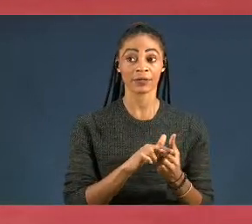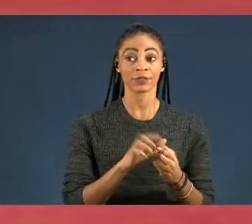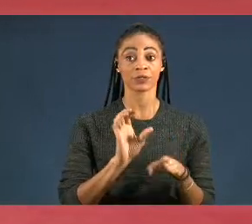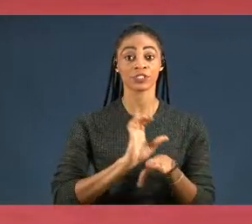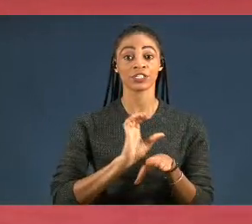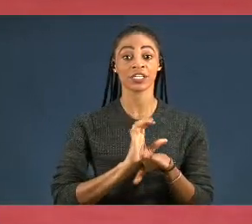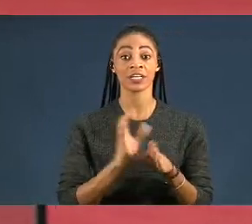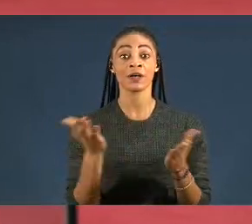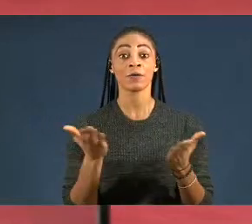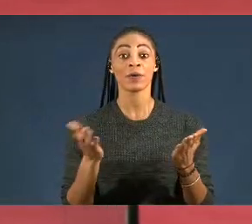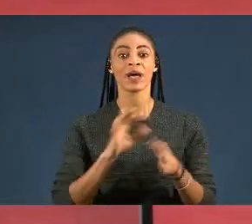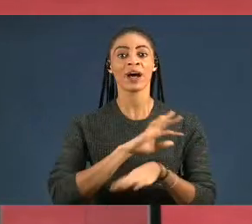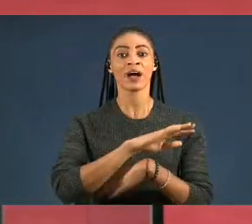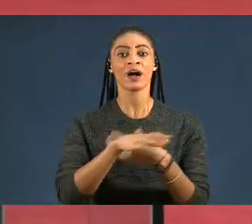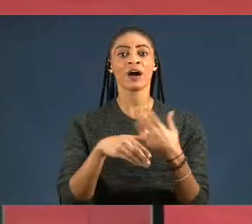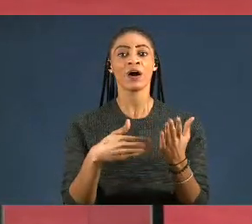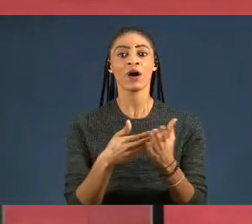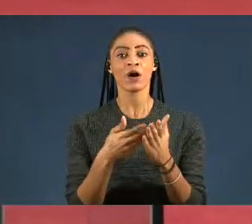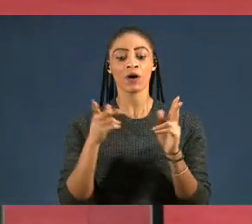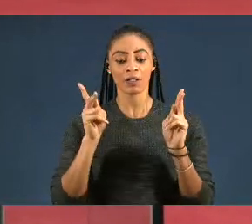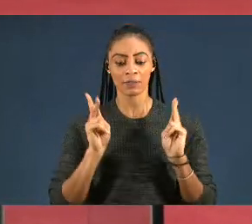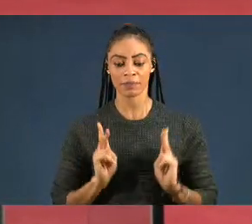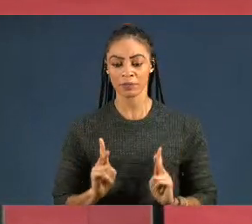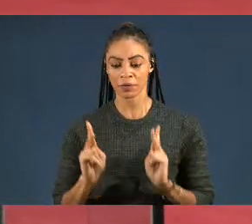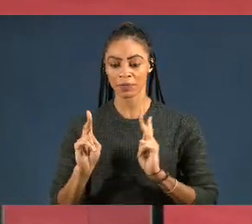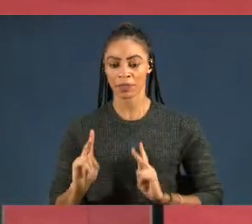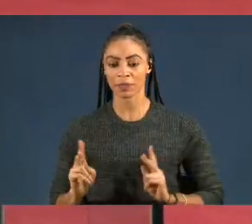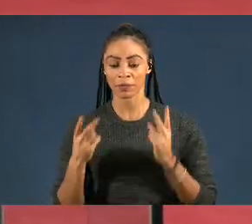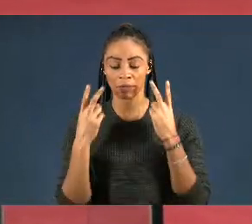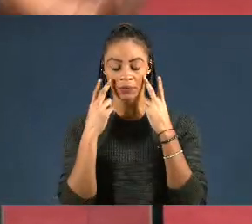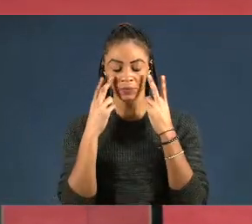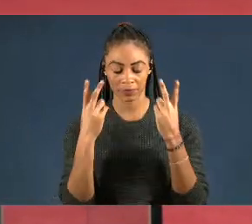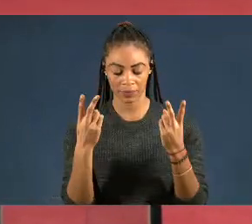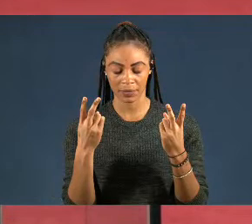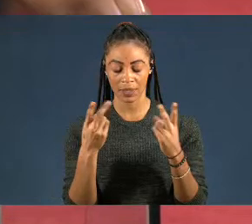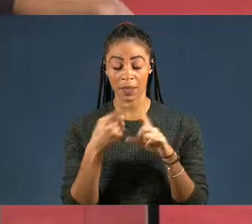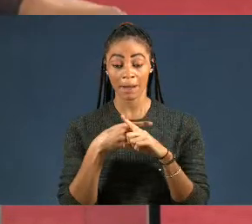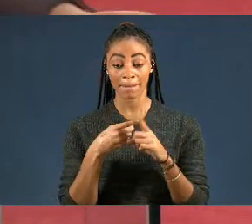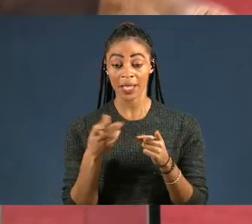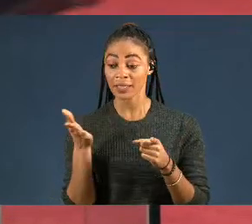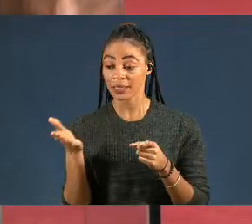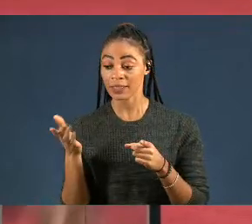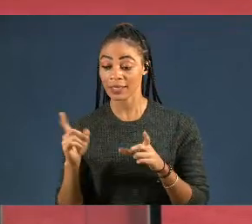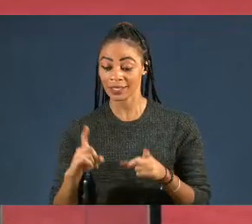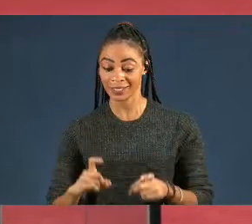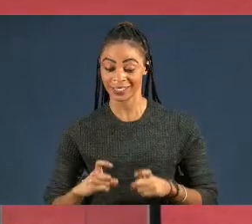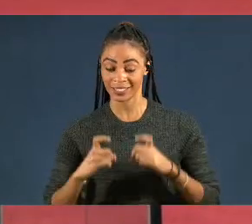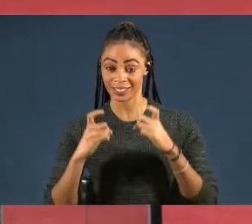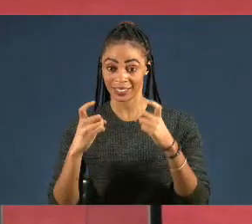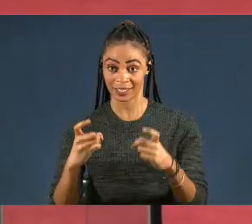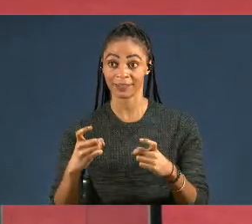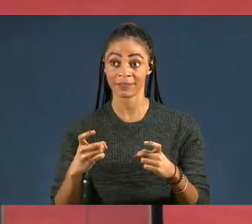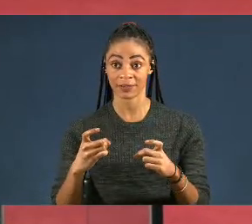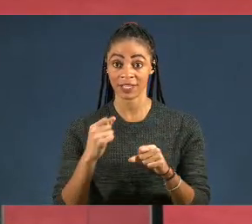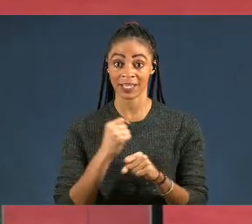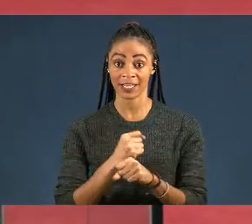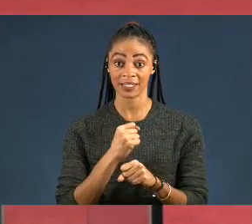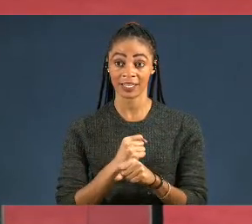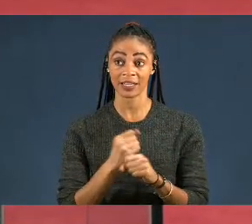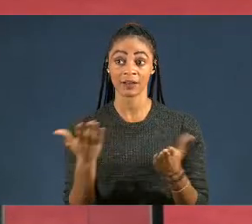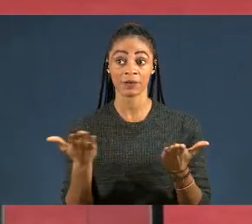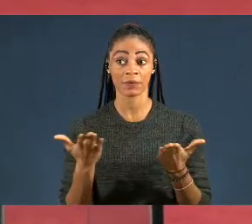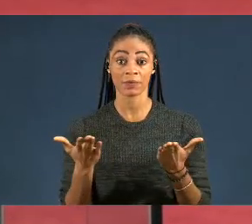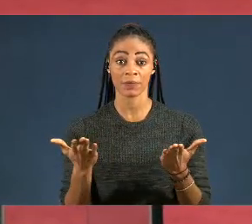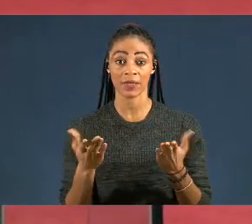is looking. But for this particular gift, the gift was done in the home, in the family. The